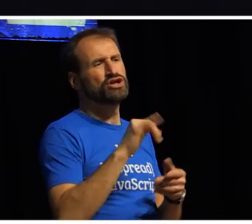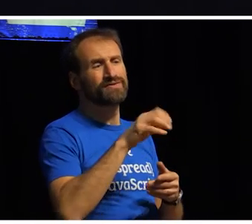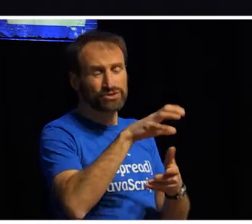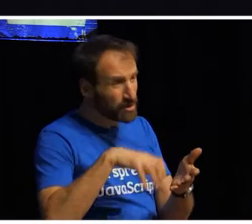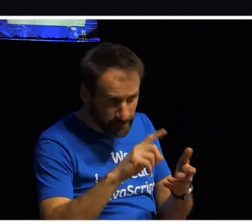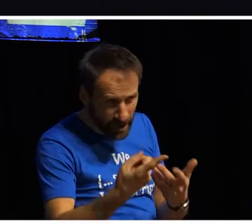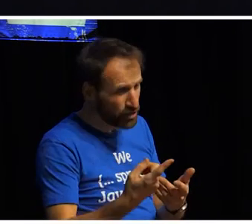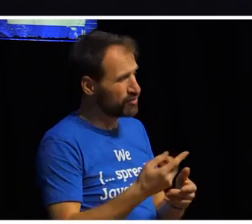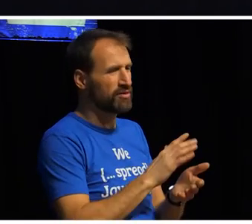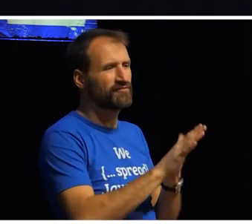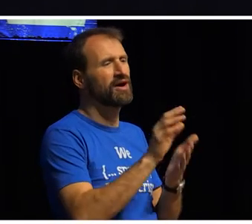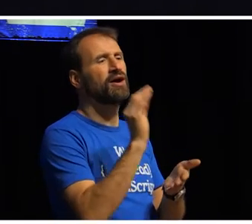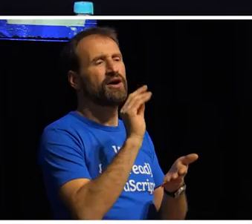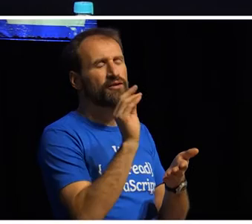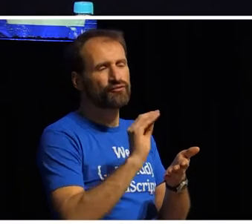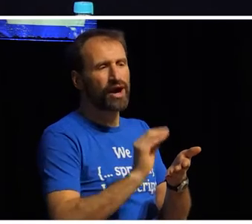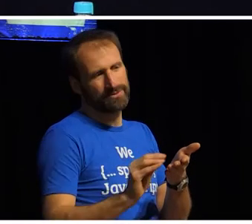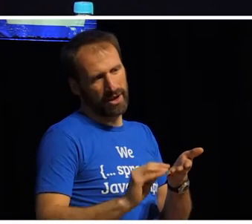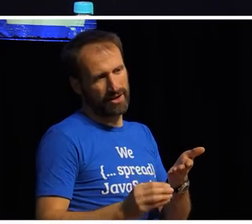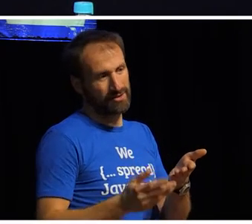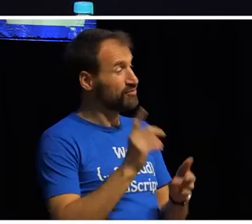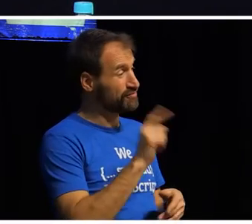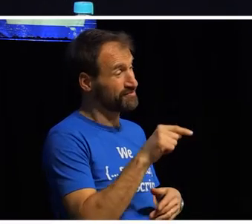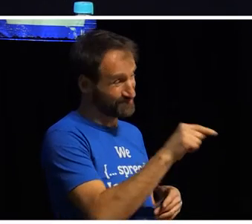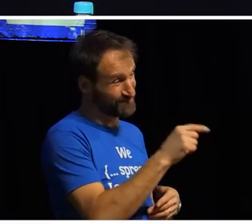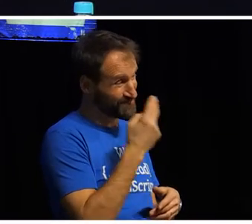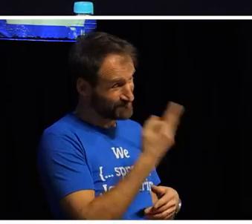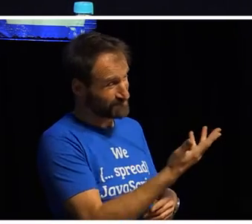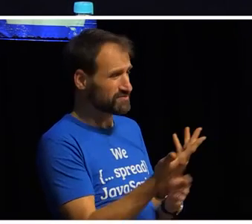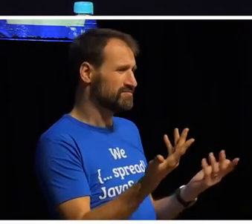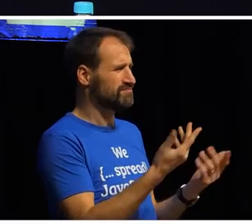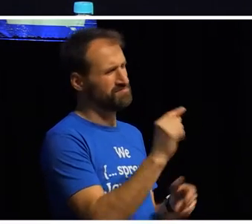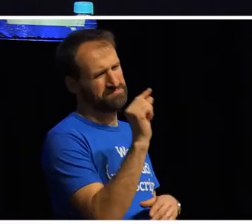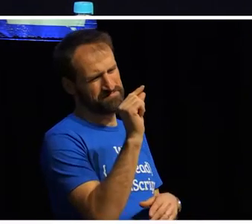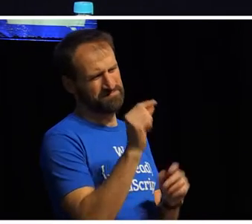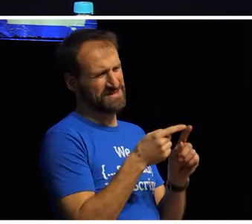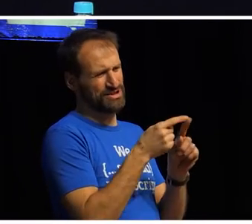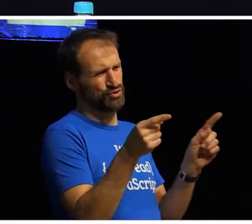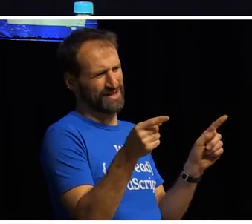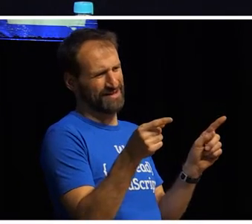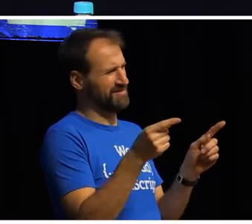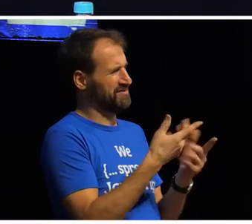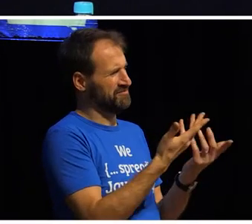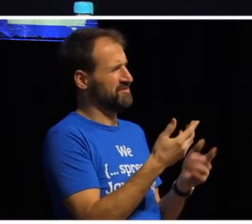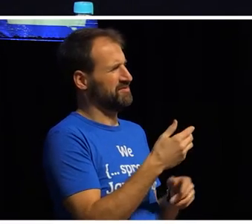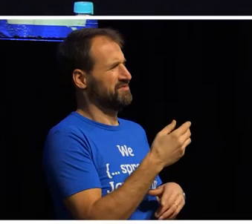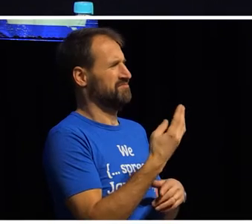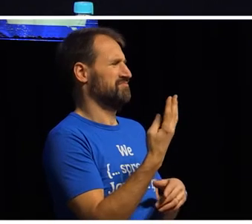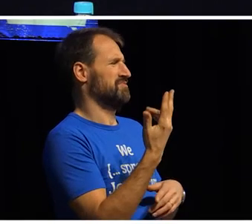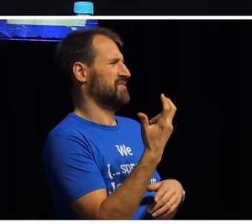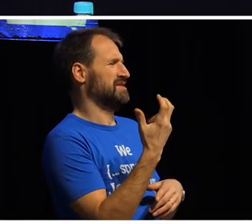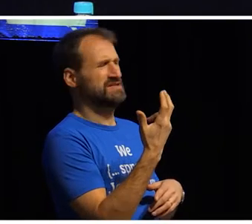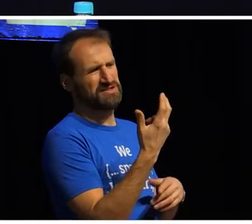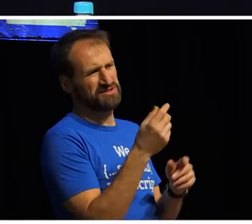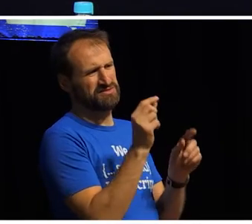them all and as a result you can see that by just having this fairly short string there I don't know that like 30 ish characters I can